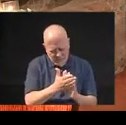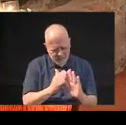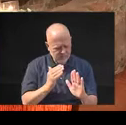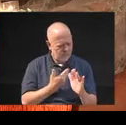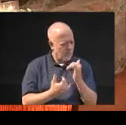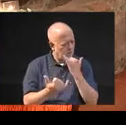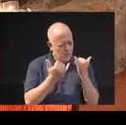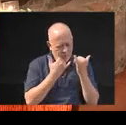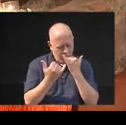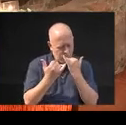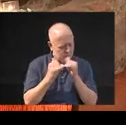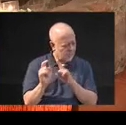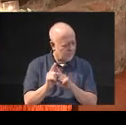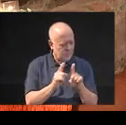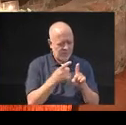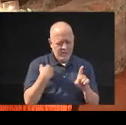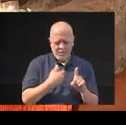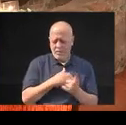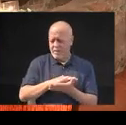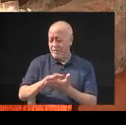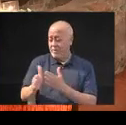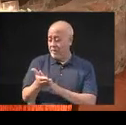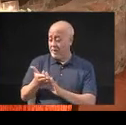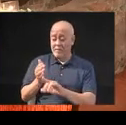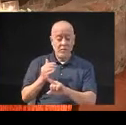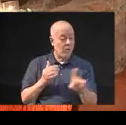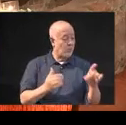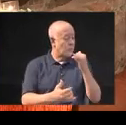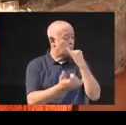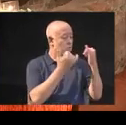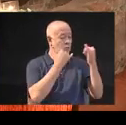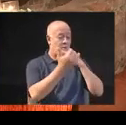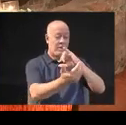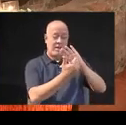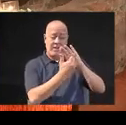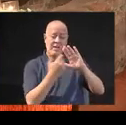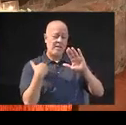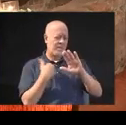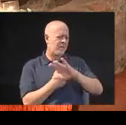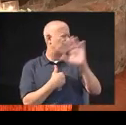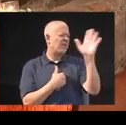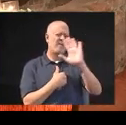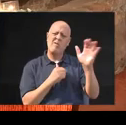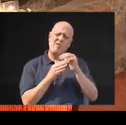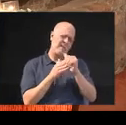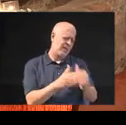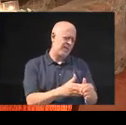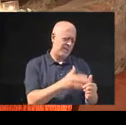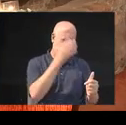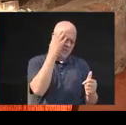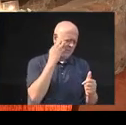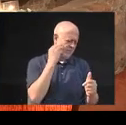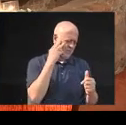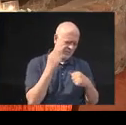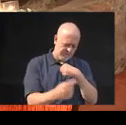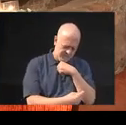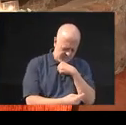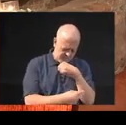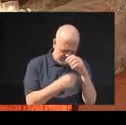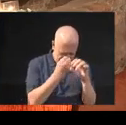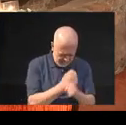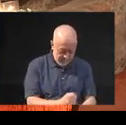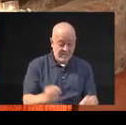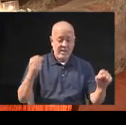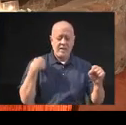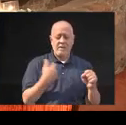our trespasses, as we forgive those who trespass against us. And lead us not into temptation, but deliver